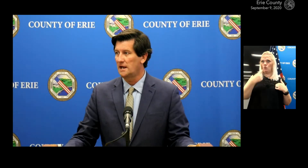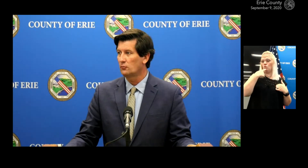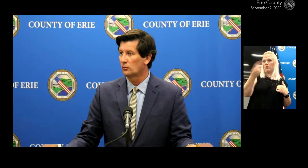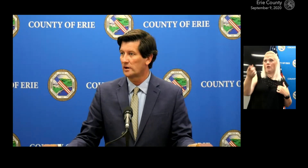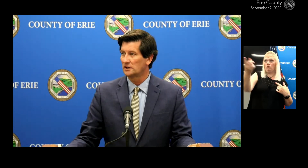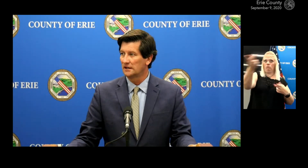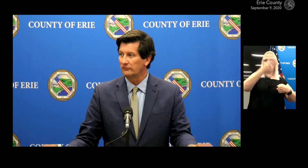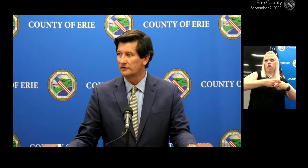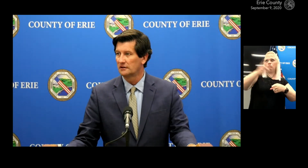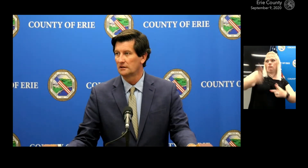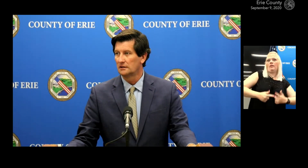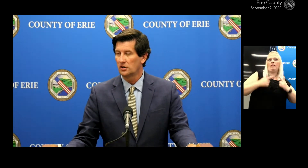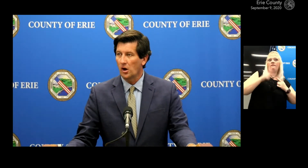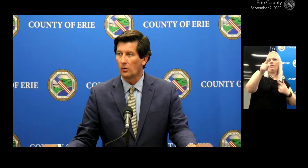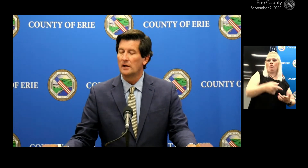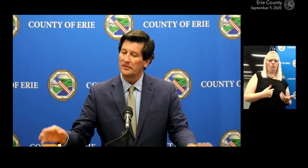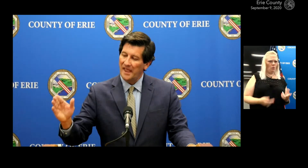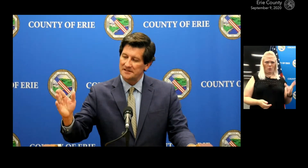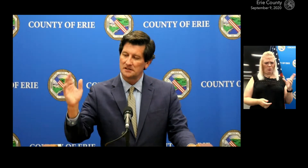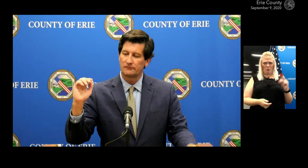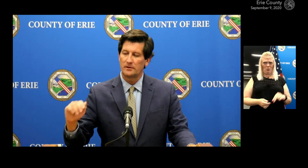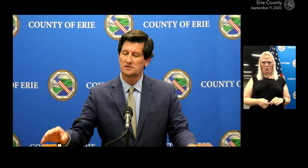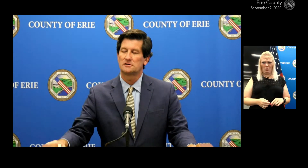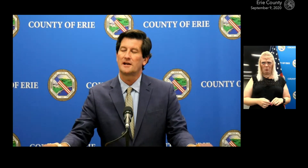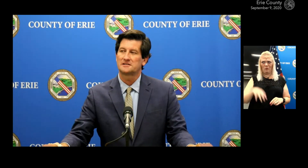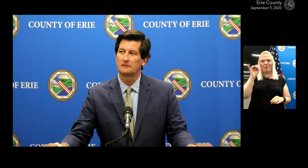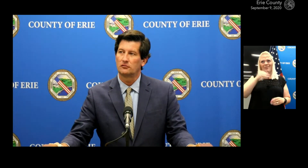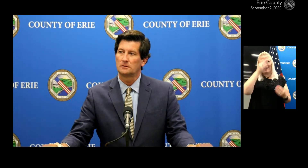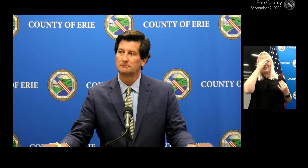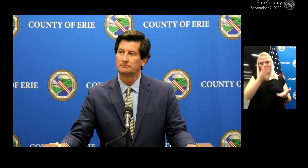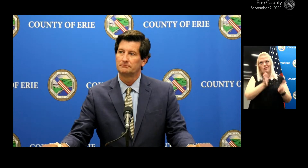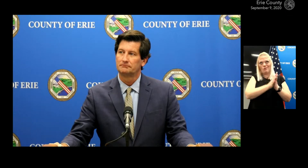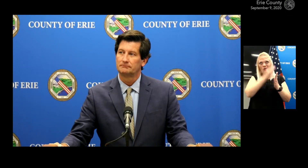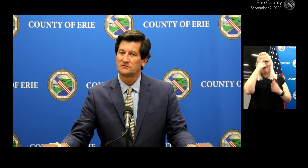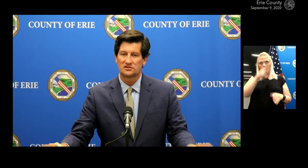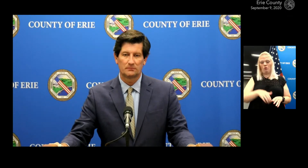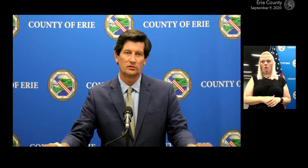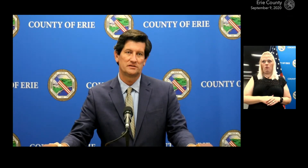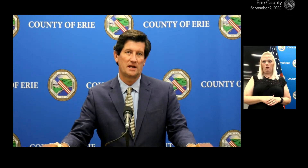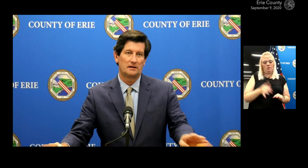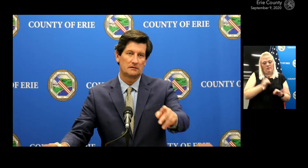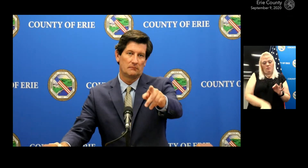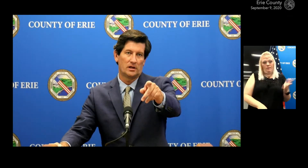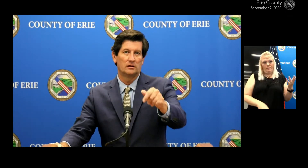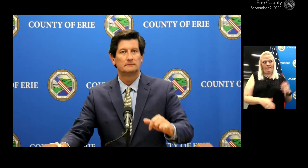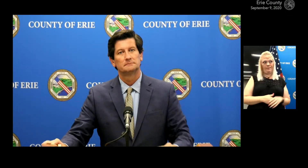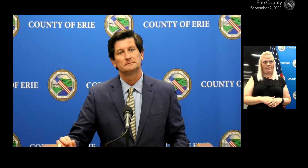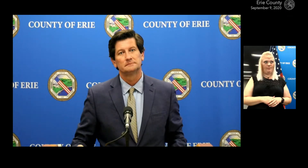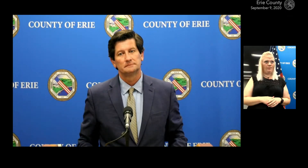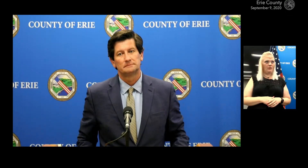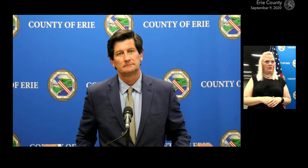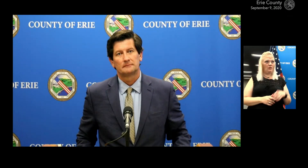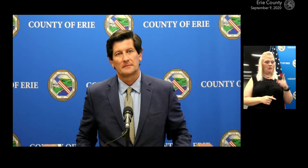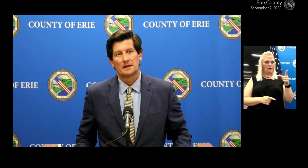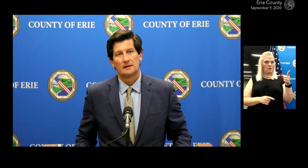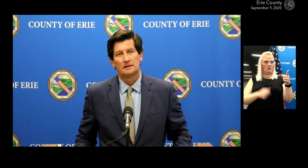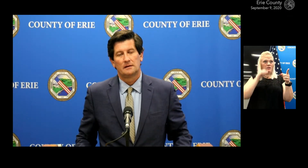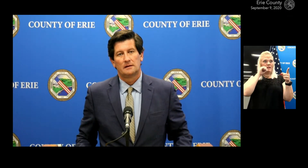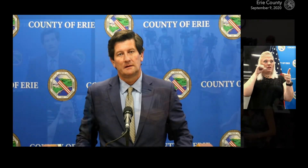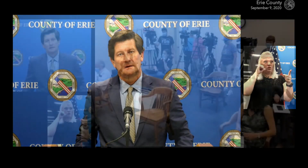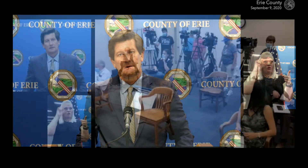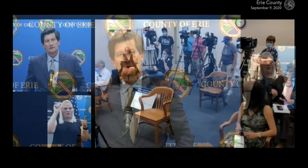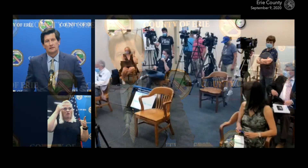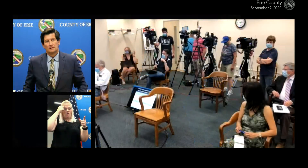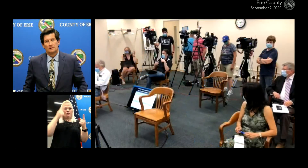your name or where you lived? No. That's the information you're asking for. It's as simple as that. Michael. Yesterday, the governor announced